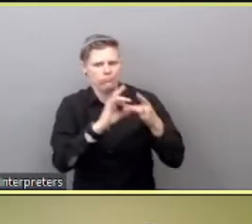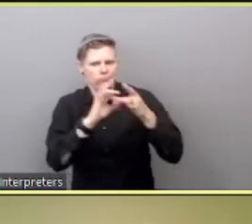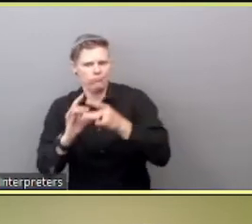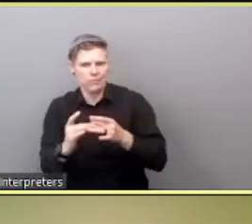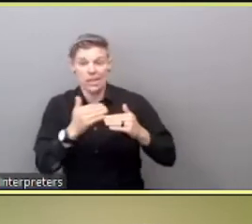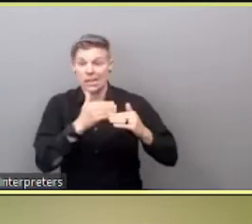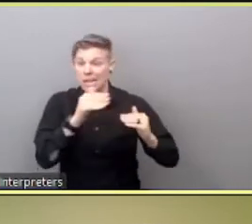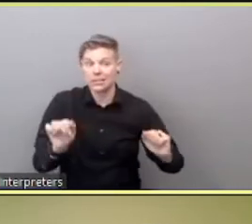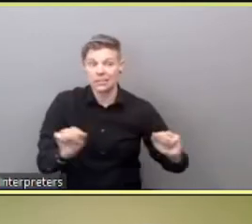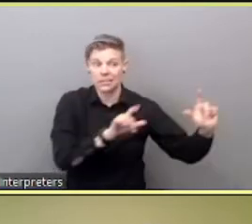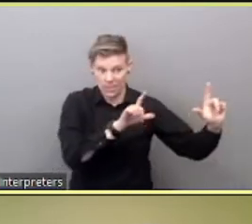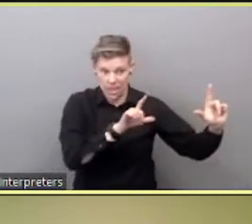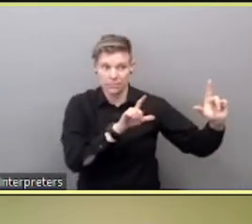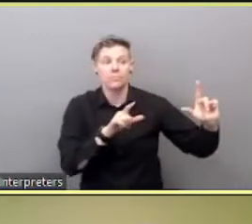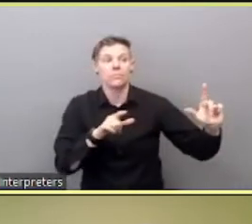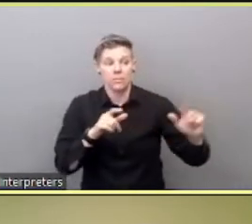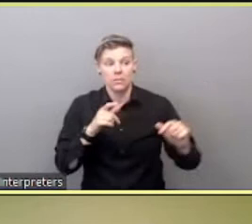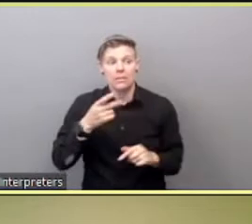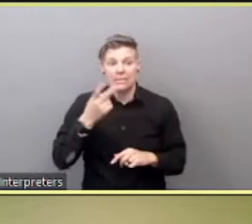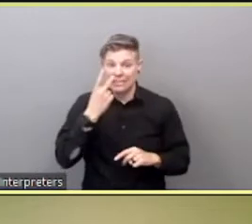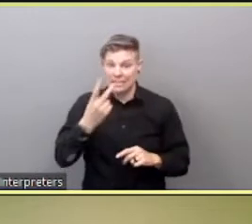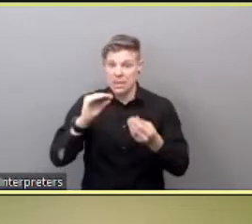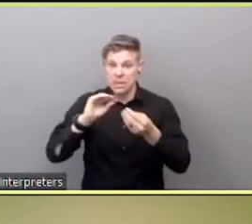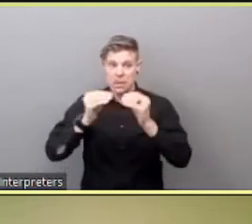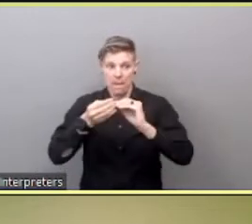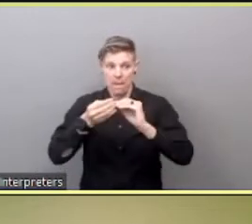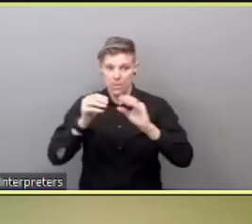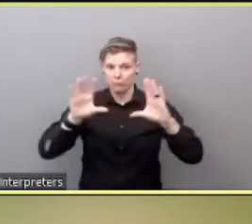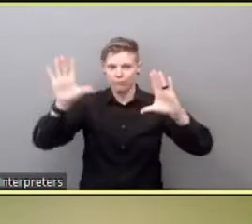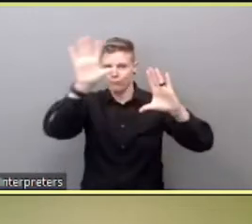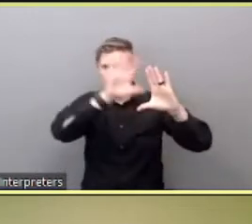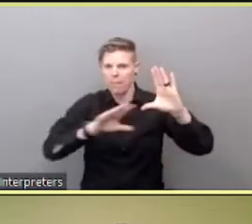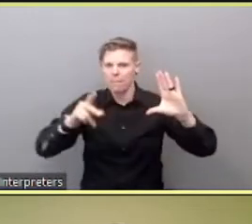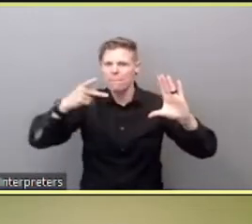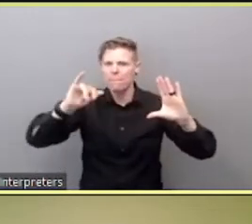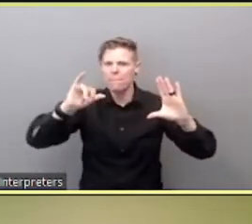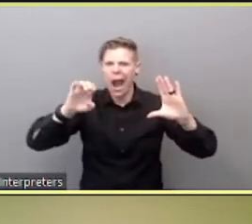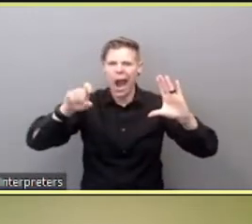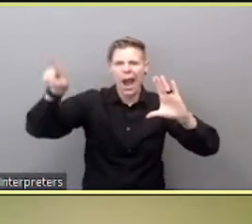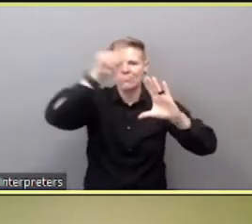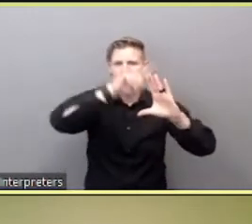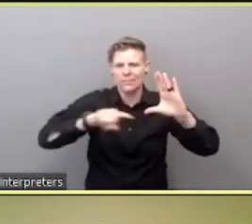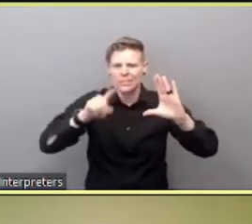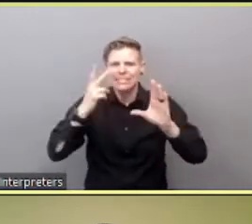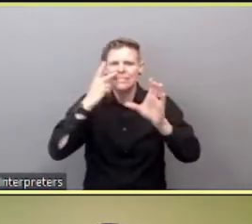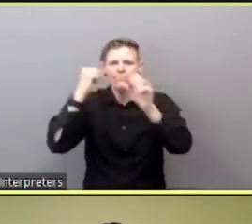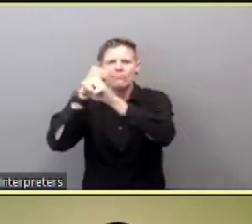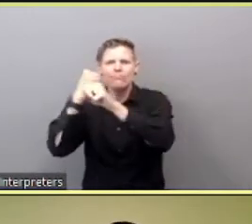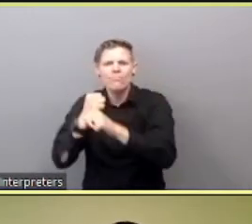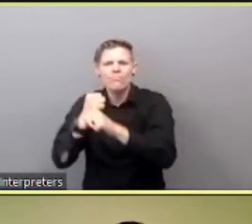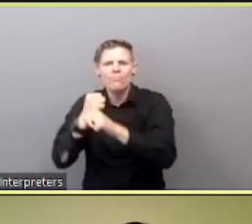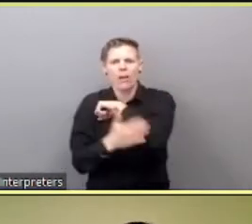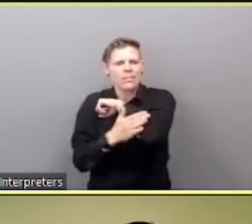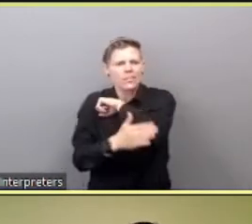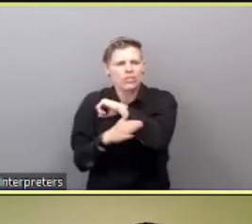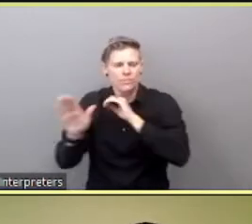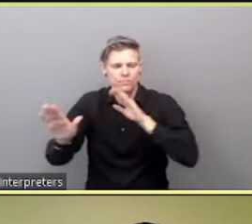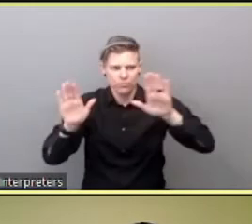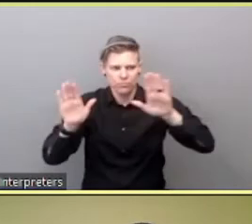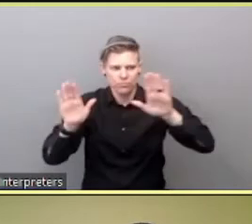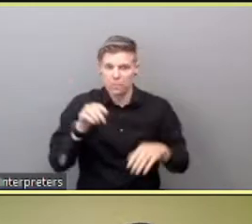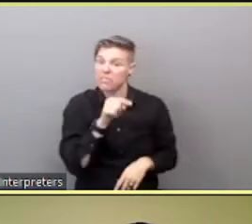county. On this slide, what we're showing you is the state rate